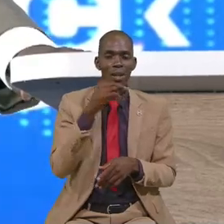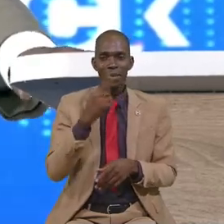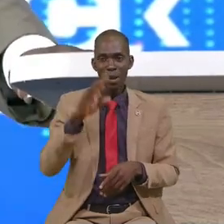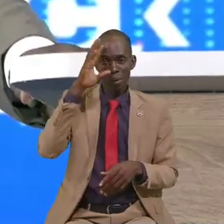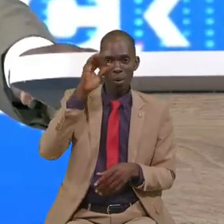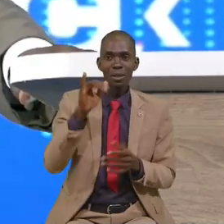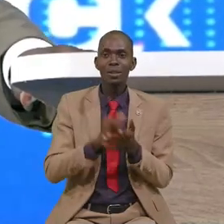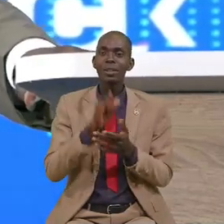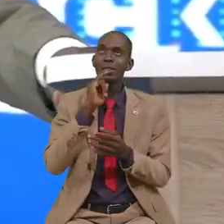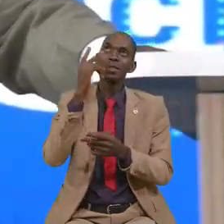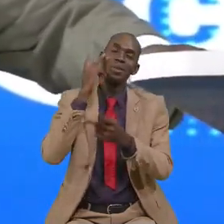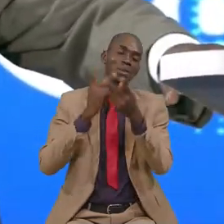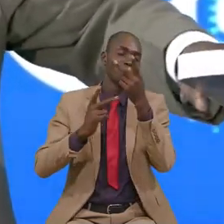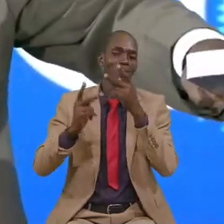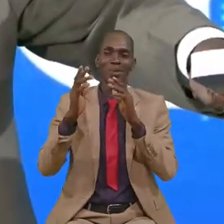the prophet,